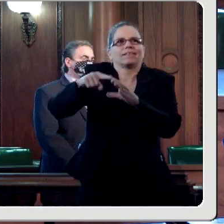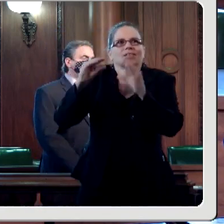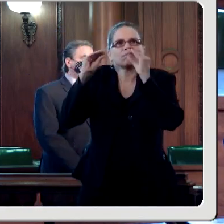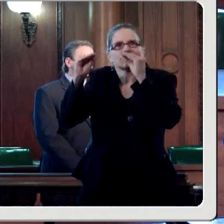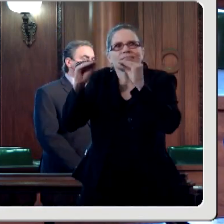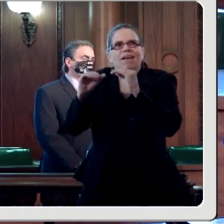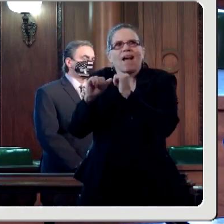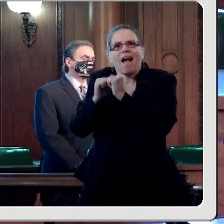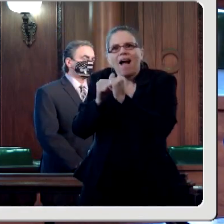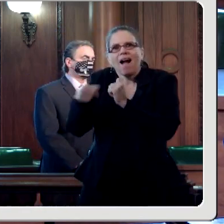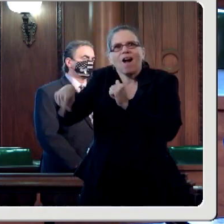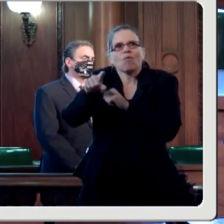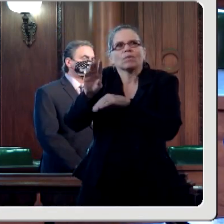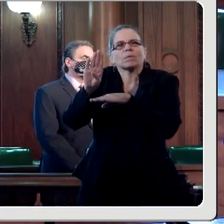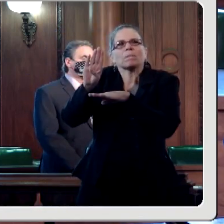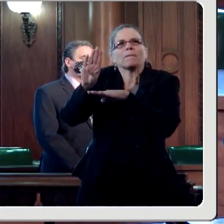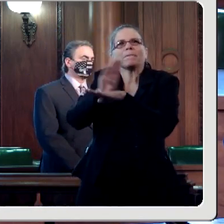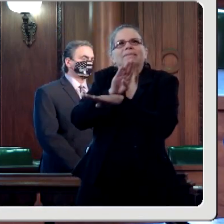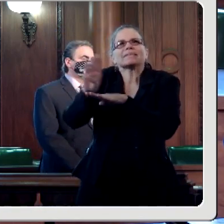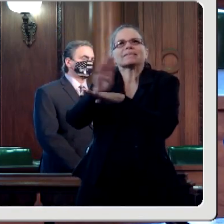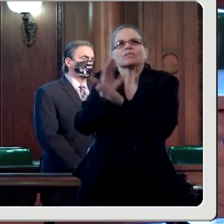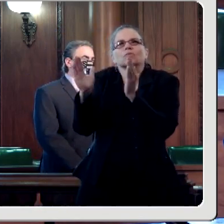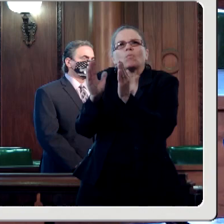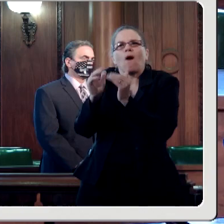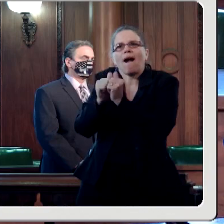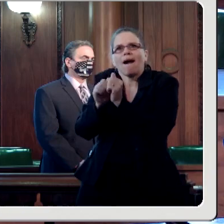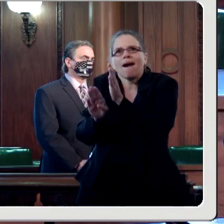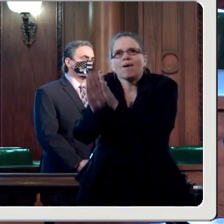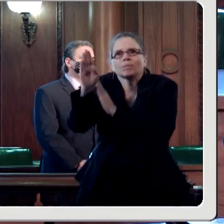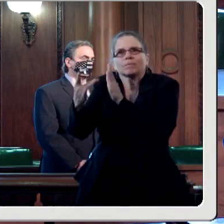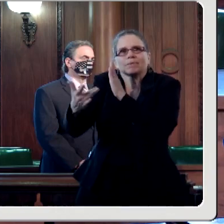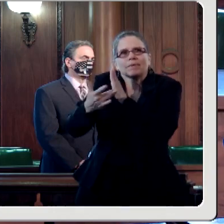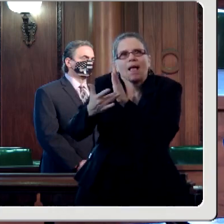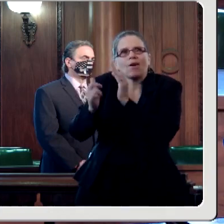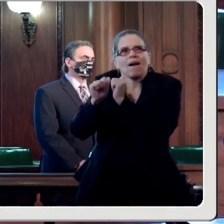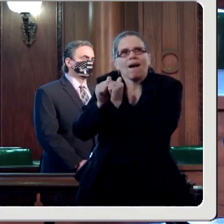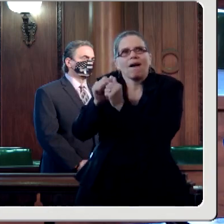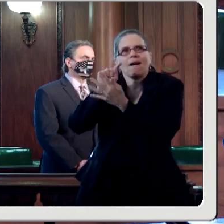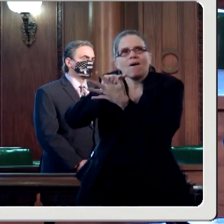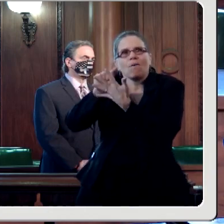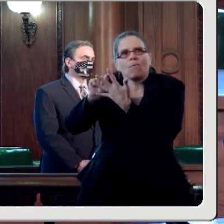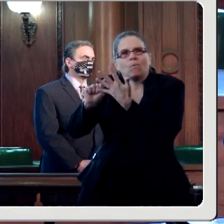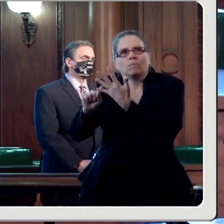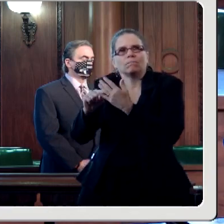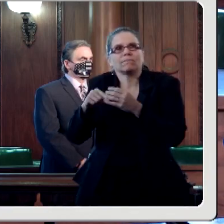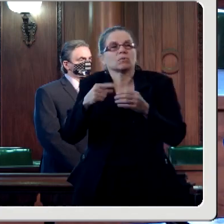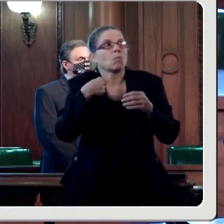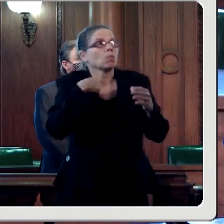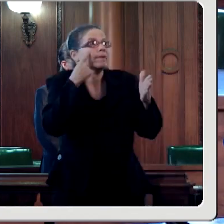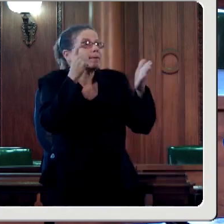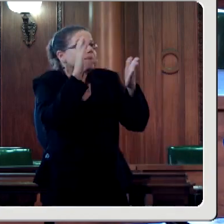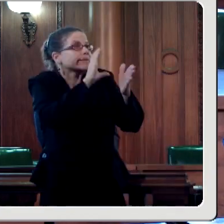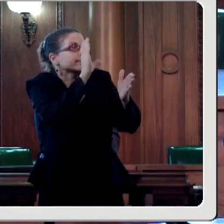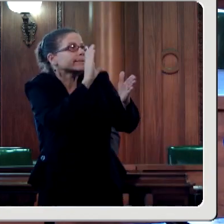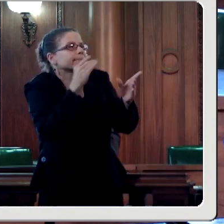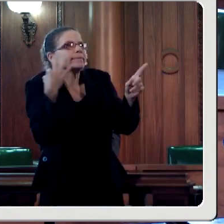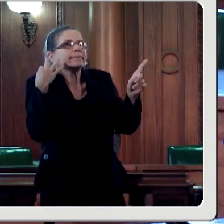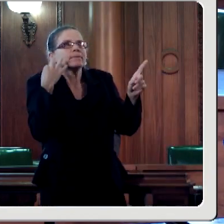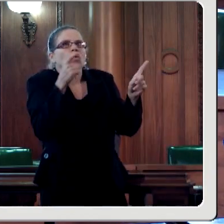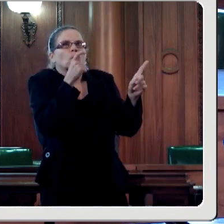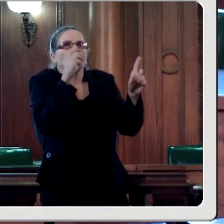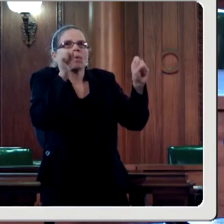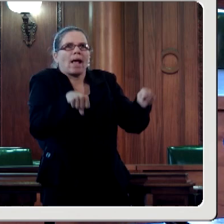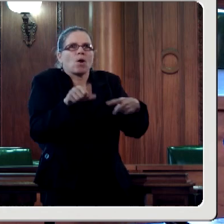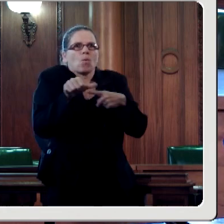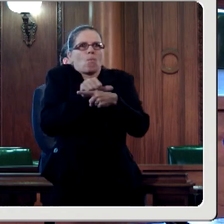provide that technical assistance to small businesses. Again, as the disproportionate number of